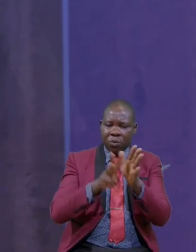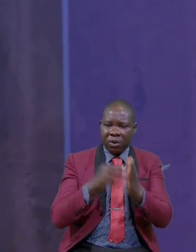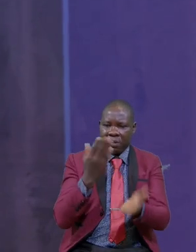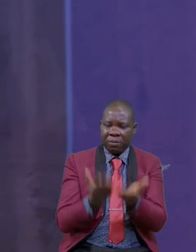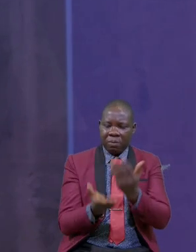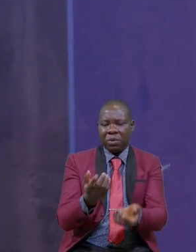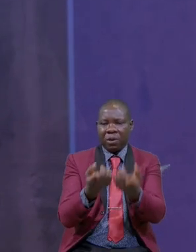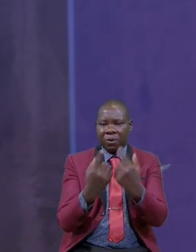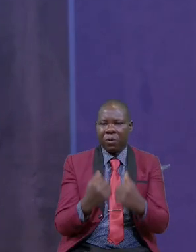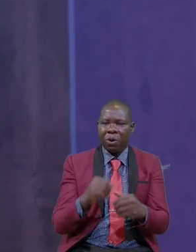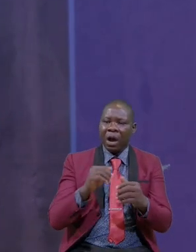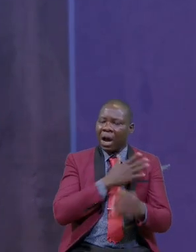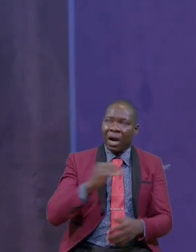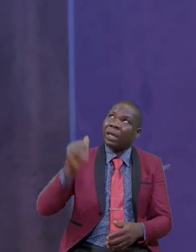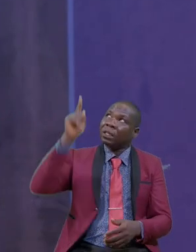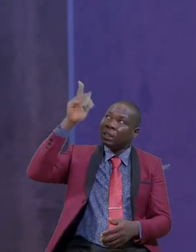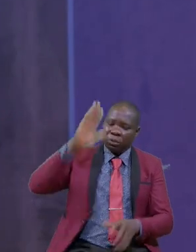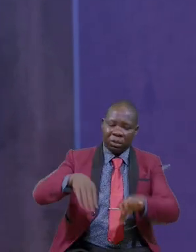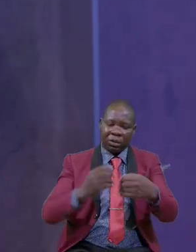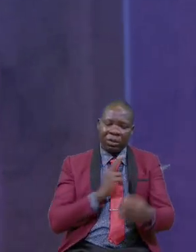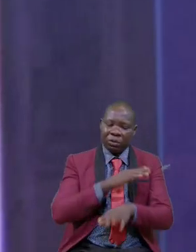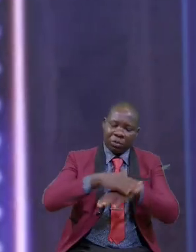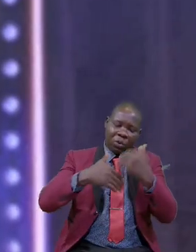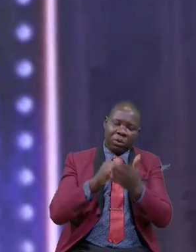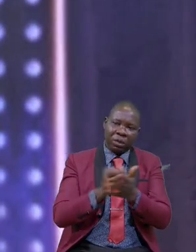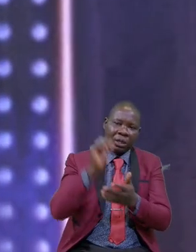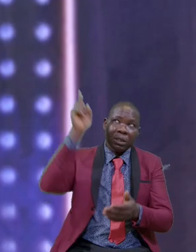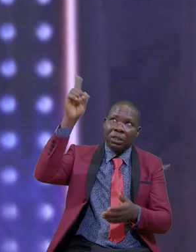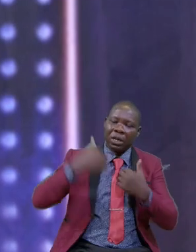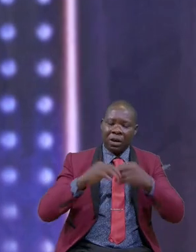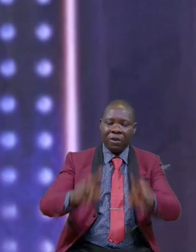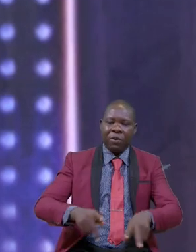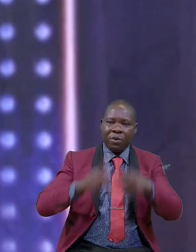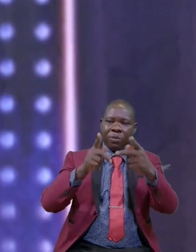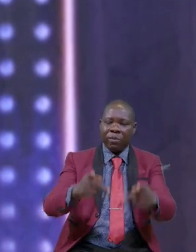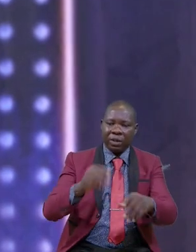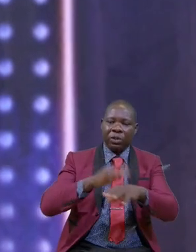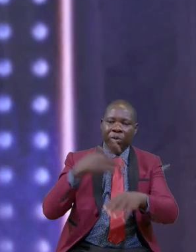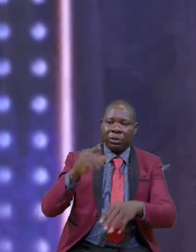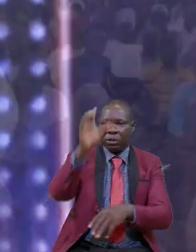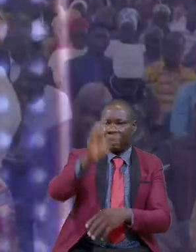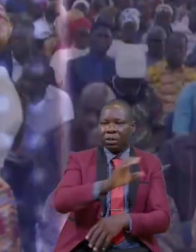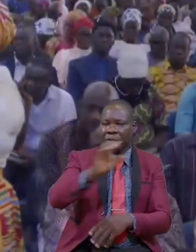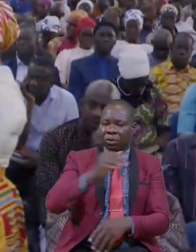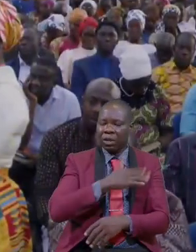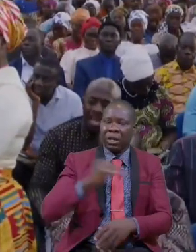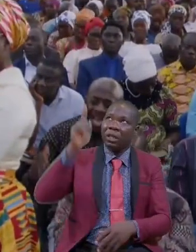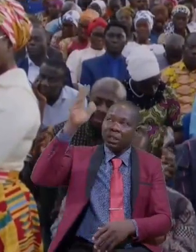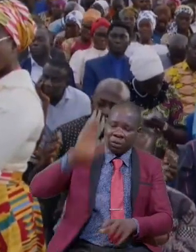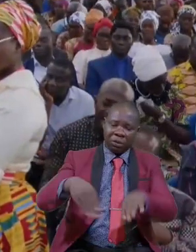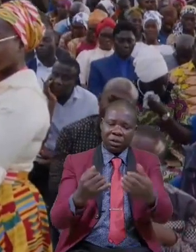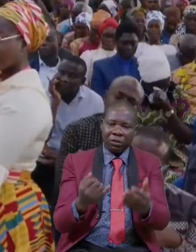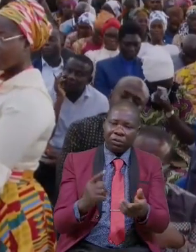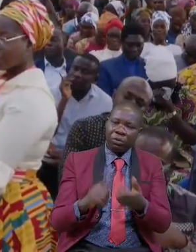a pourvu. Et will provide for you and give tu you as you ask in Jesus' name. Tu demandes